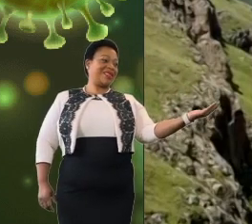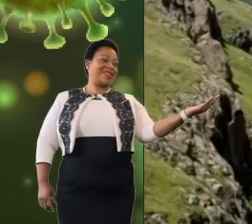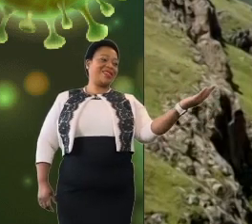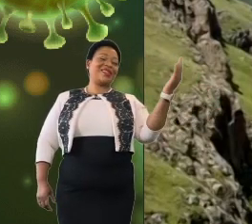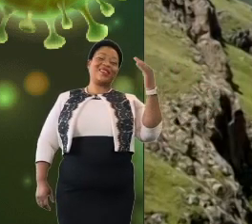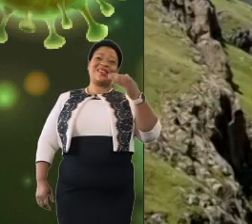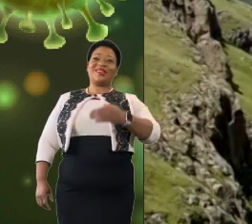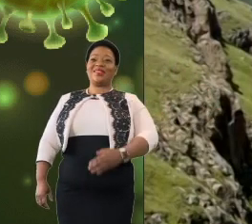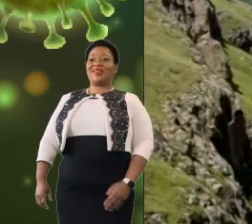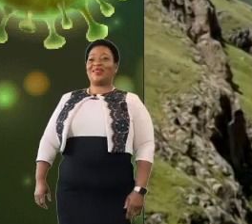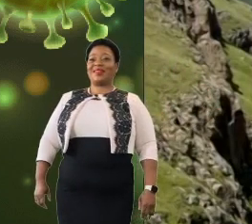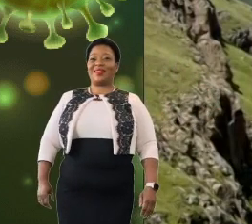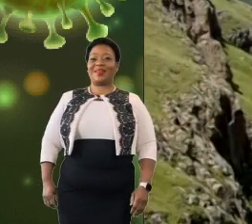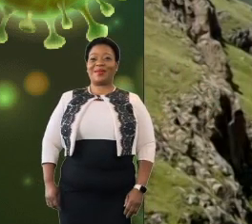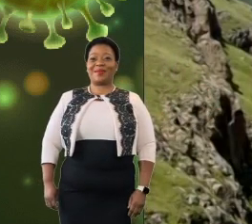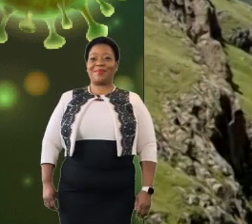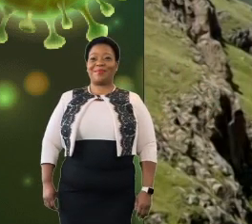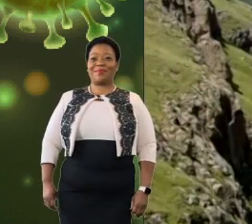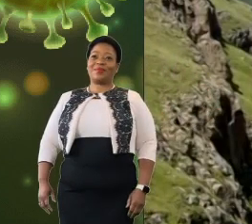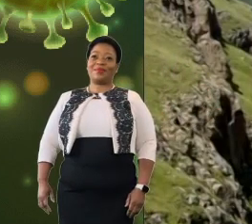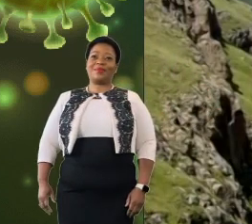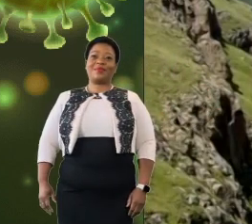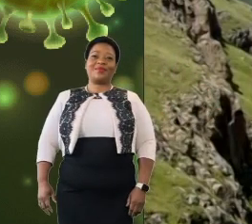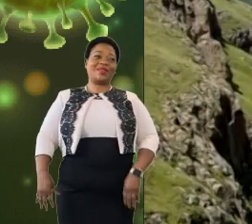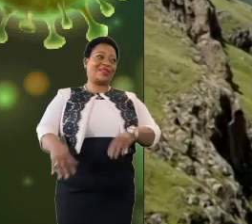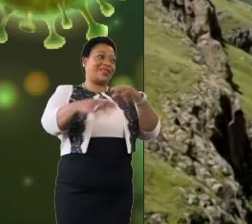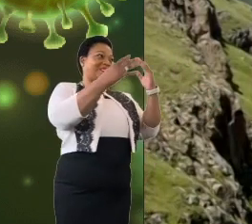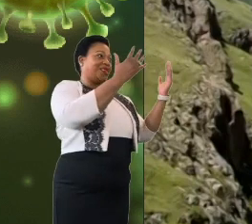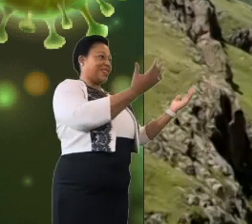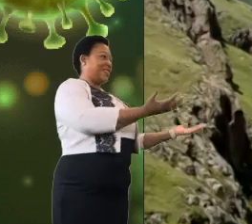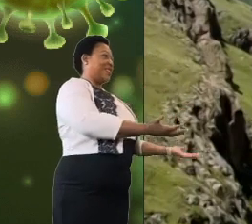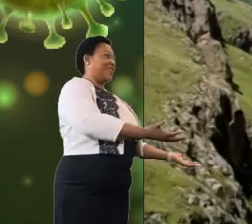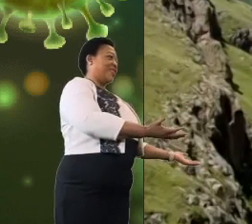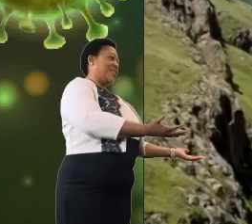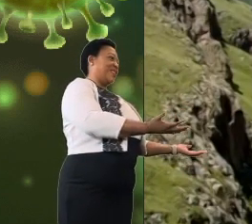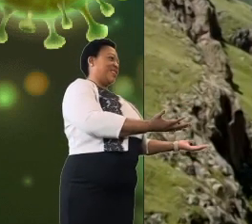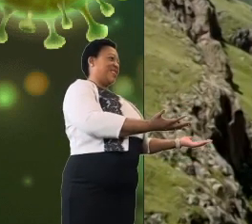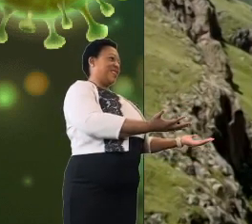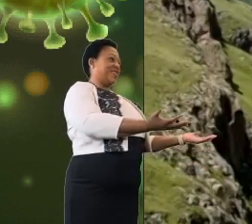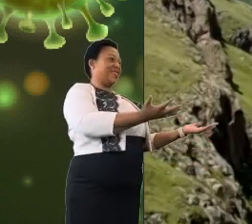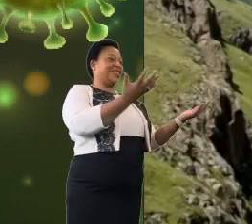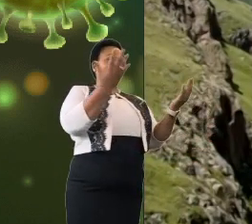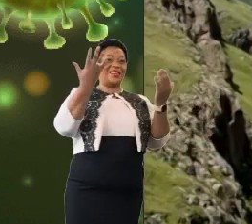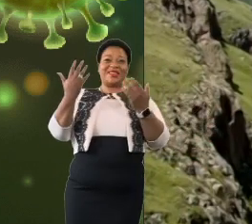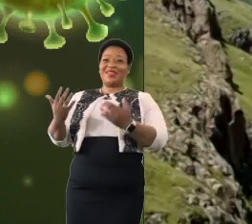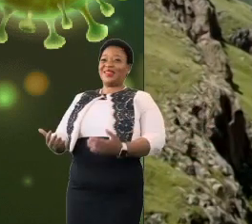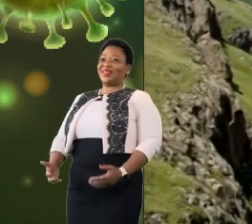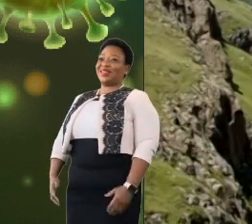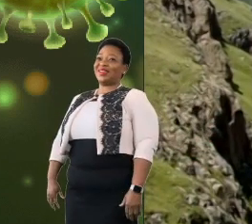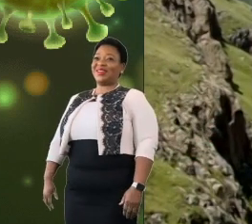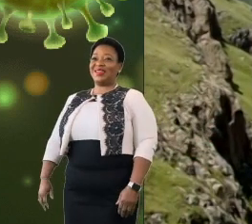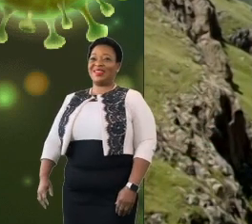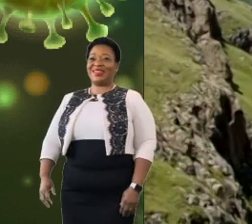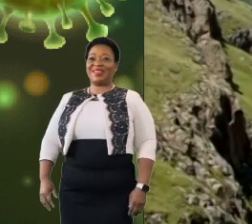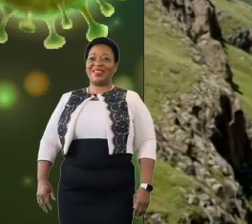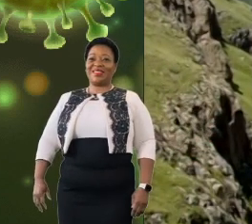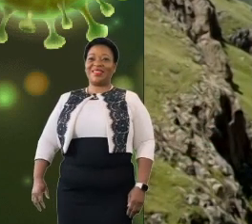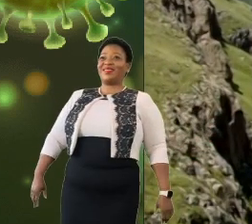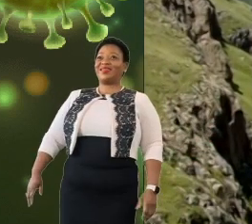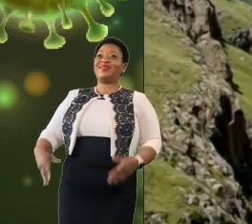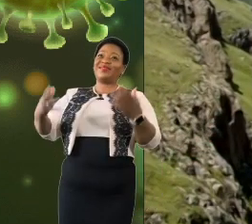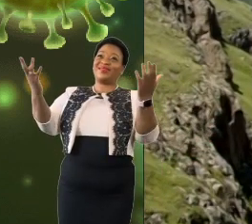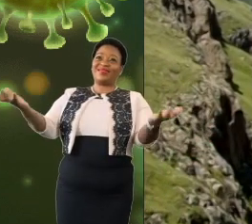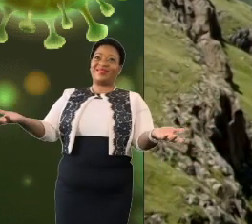Days, Thulani at the moment is the head of the Housing Development Agency in the province, has been working in the